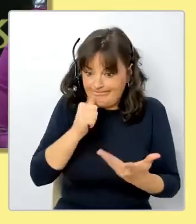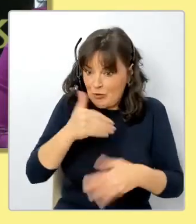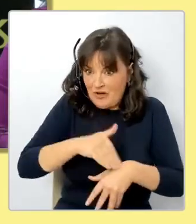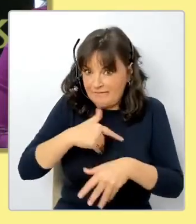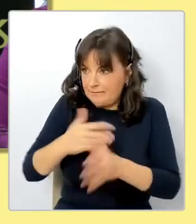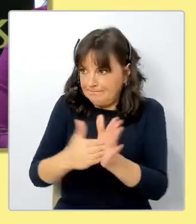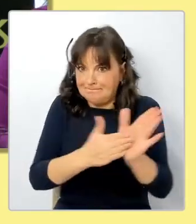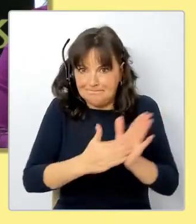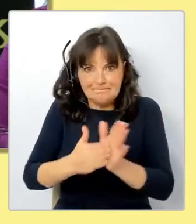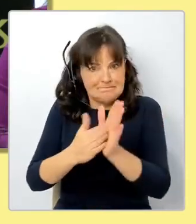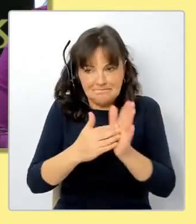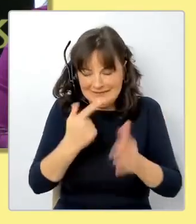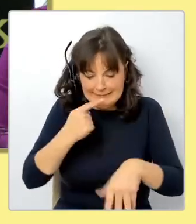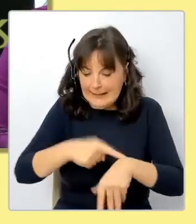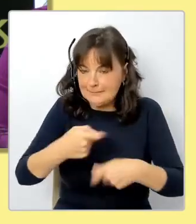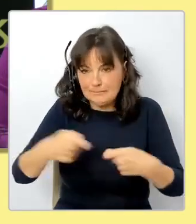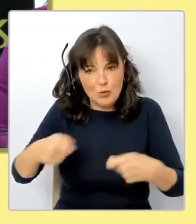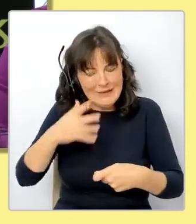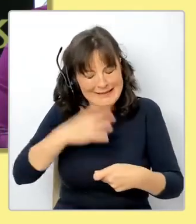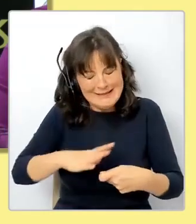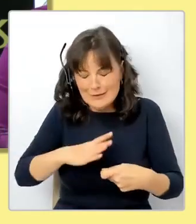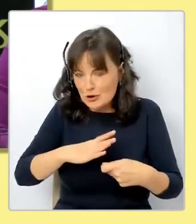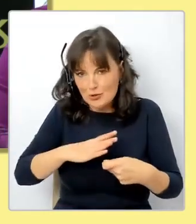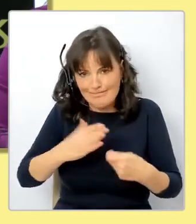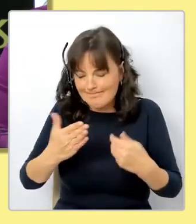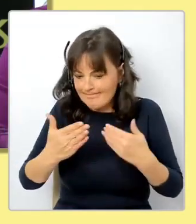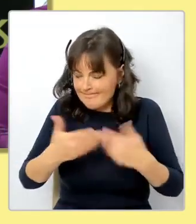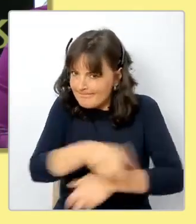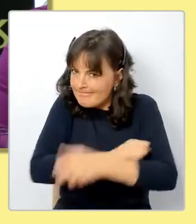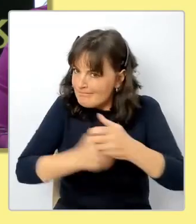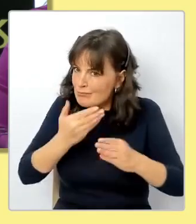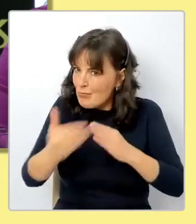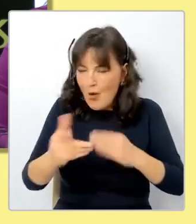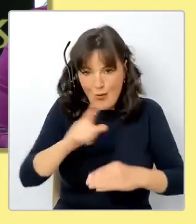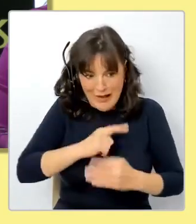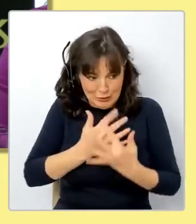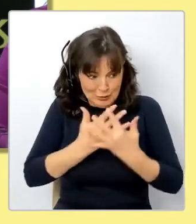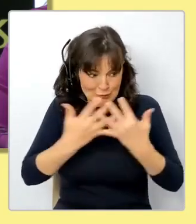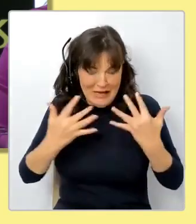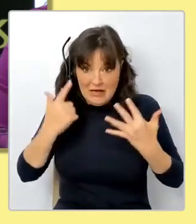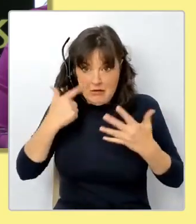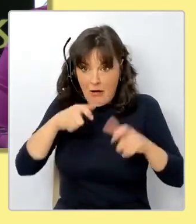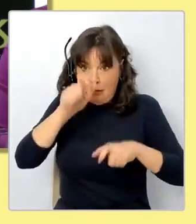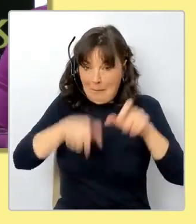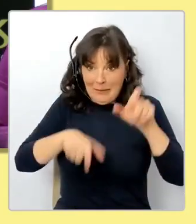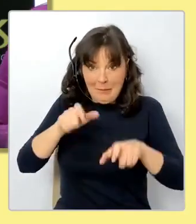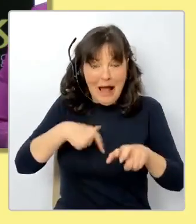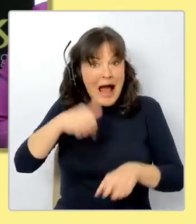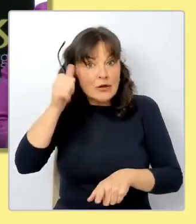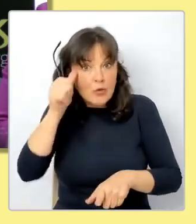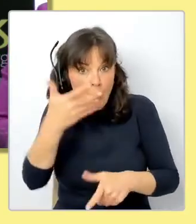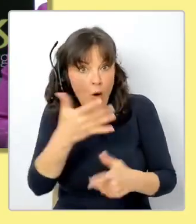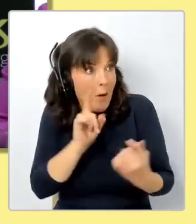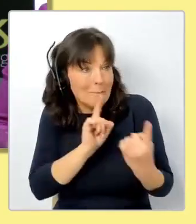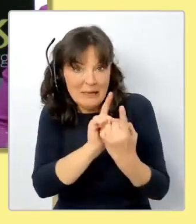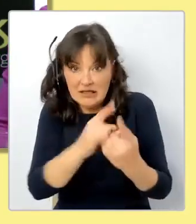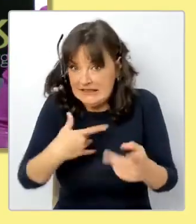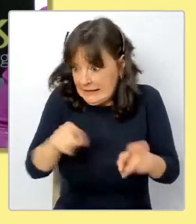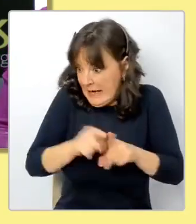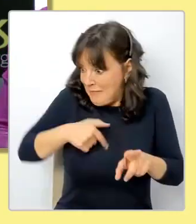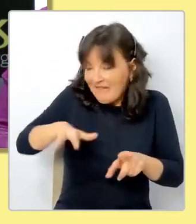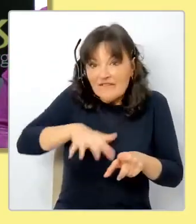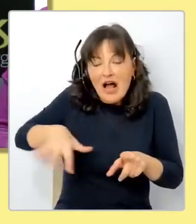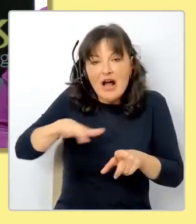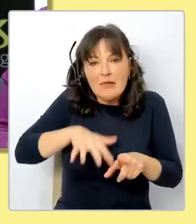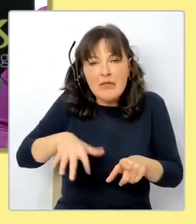I and the government, we've got to go further on this, because too many young children I meet, I know, I have in my own extended family,